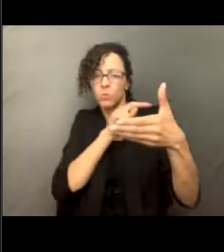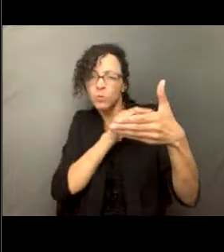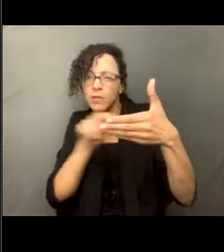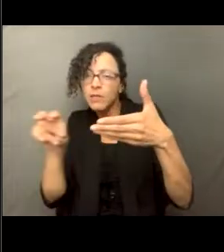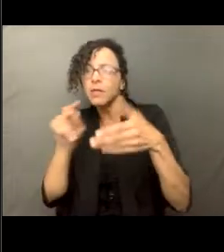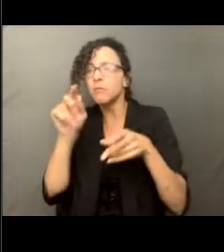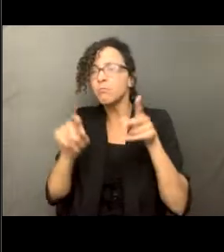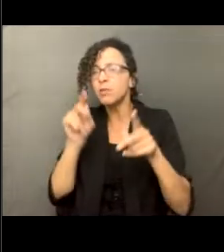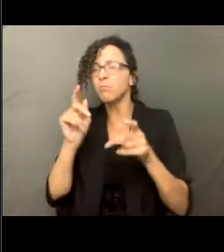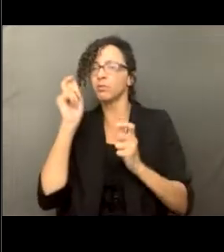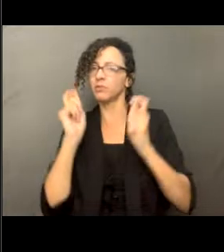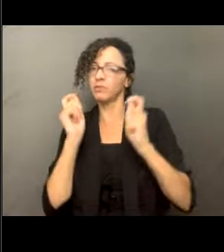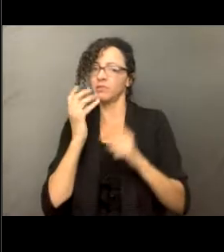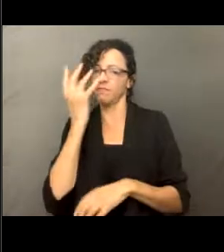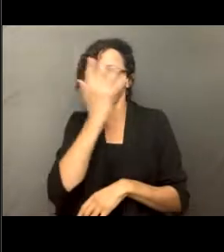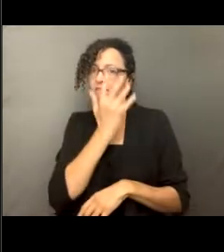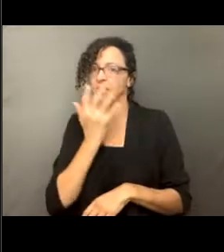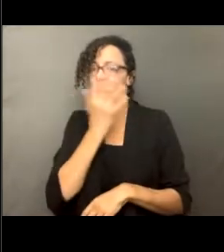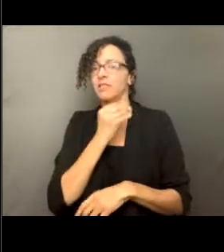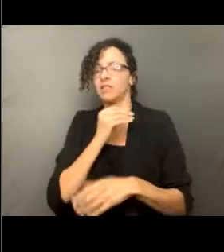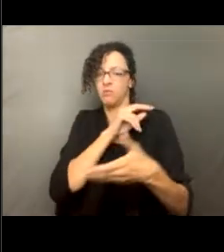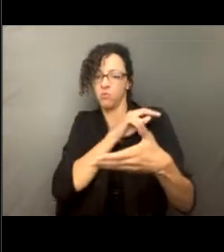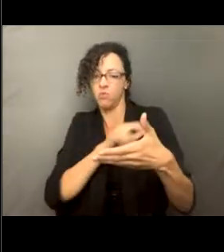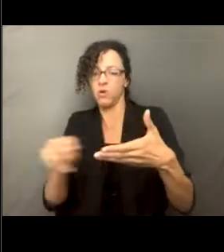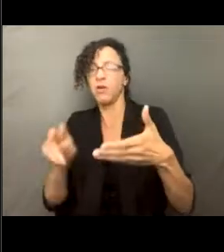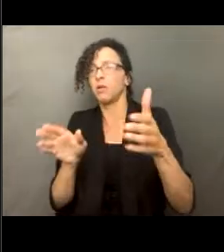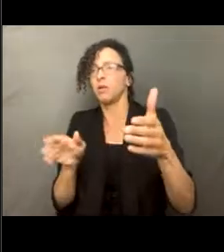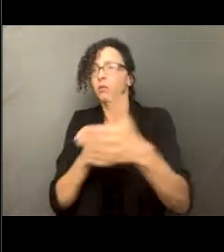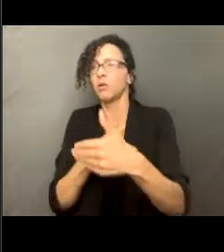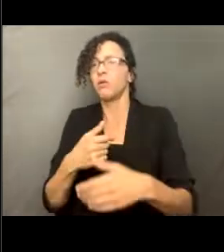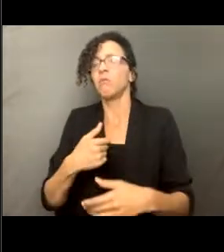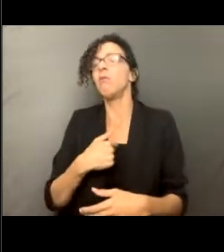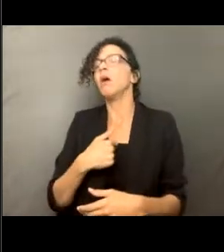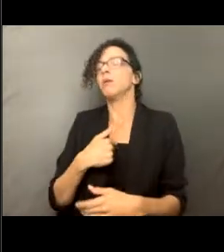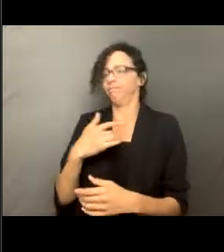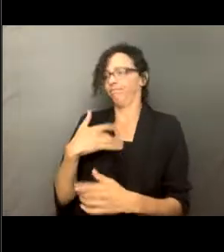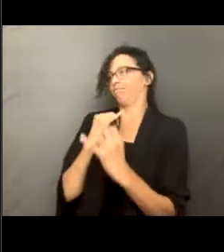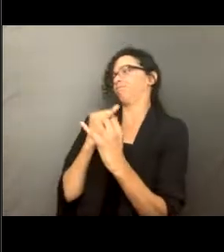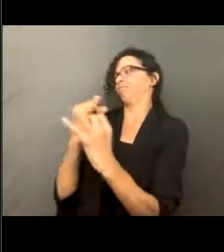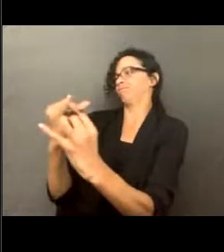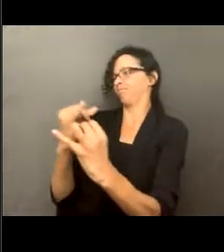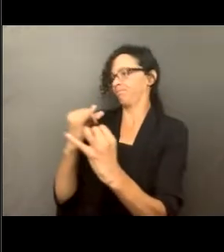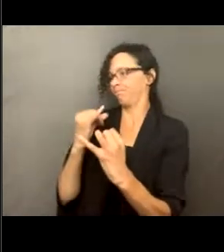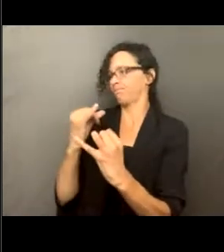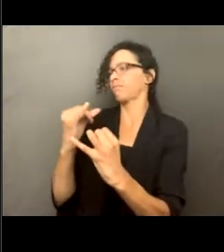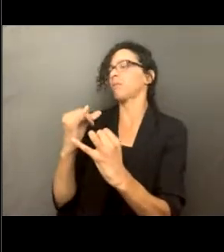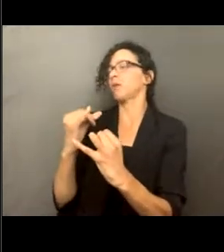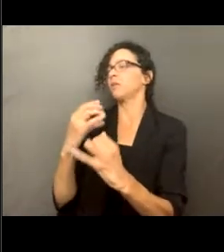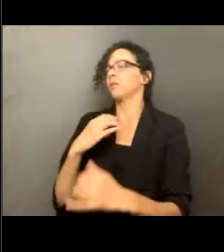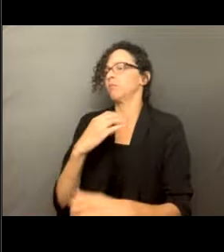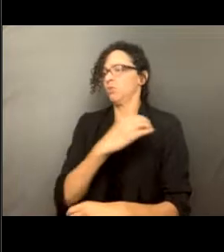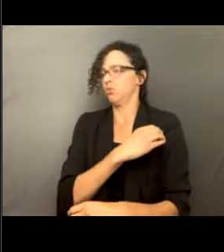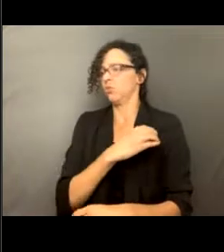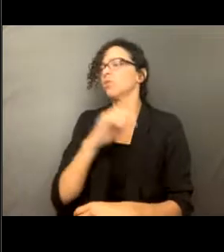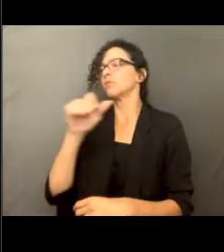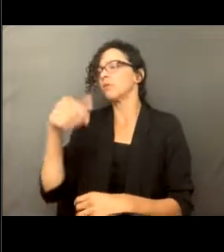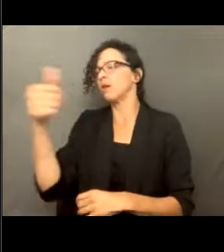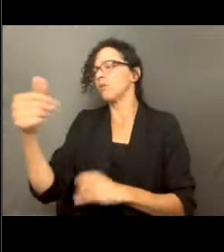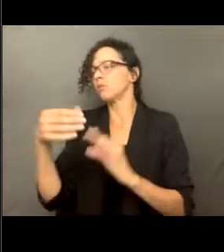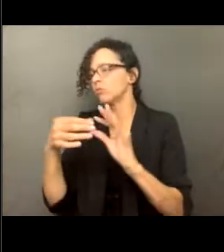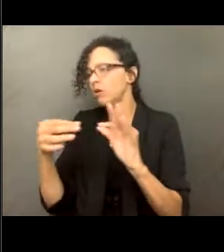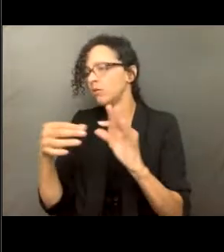about not being included in the process based on reading faces that I can see from this side of the table, and would ask that